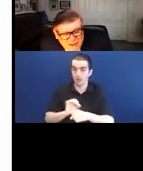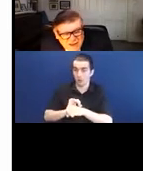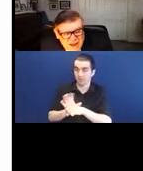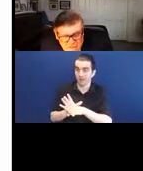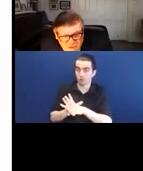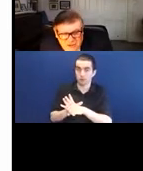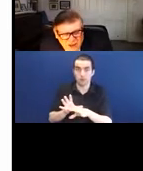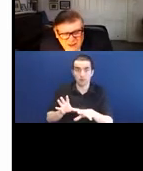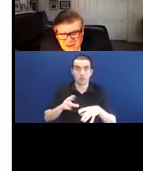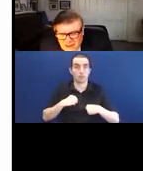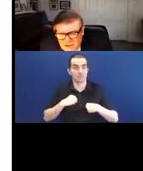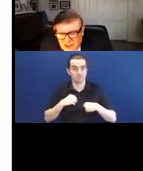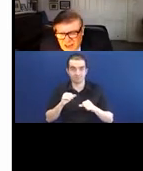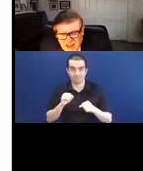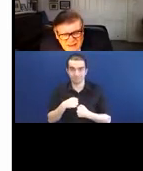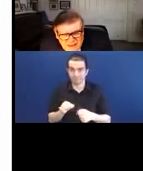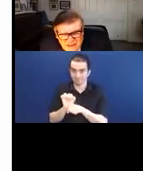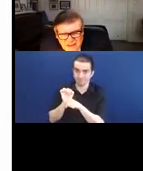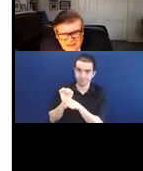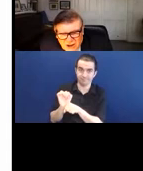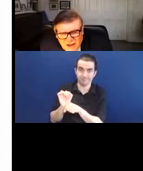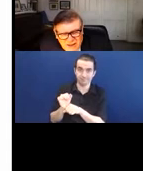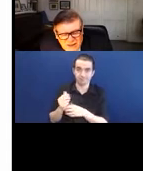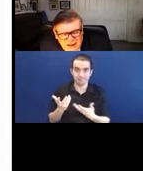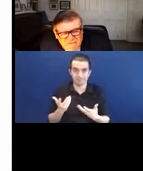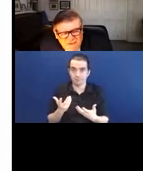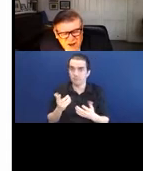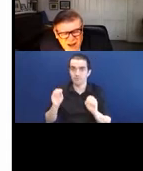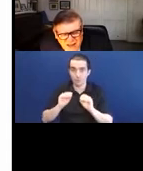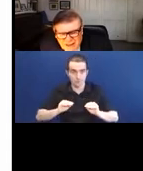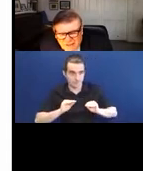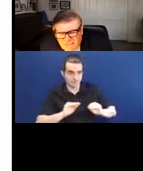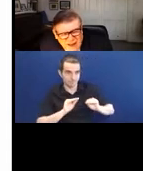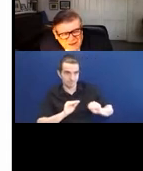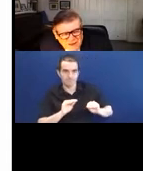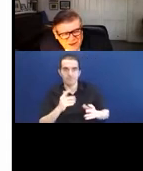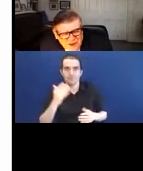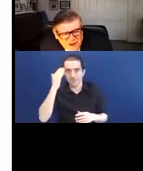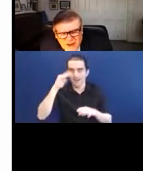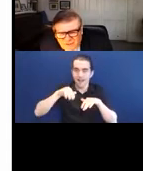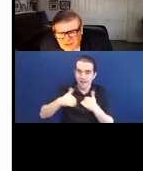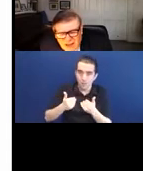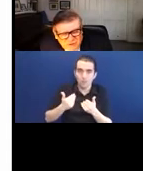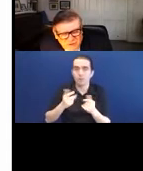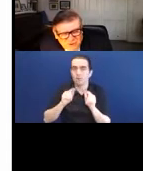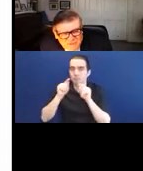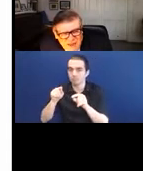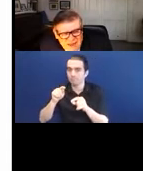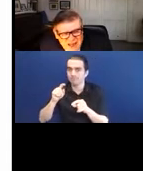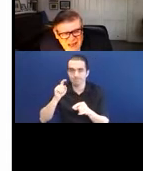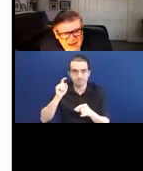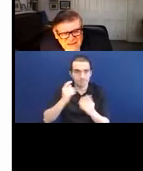We've had a number of surveys in the UK that have shown that this has had a really negative impact on the learning of disabled